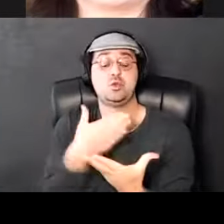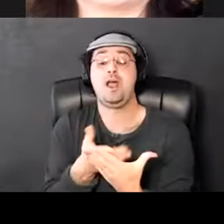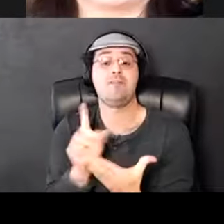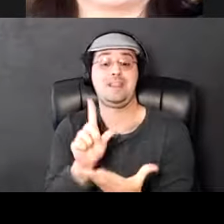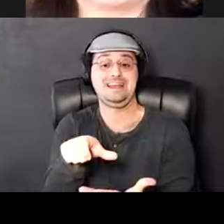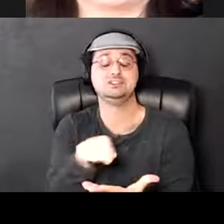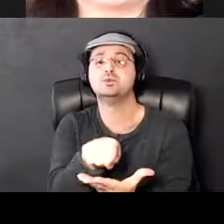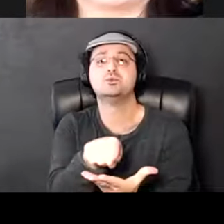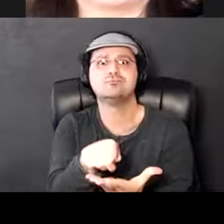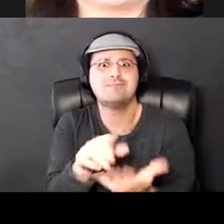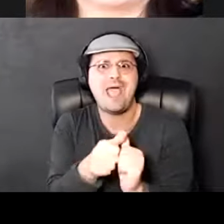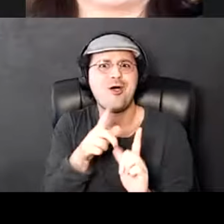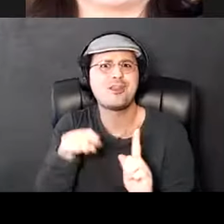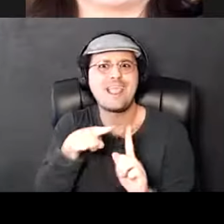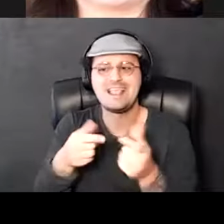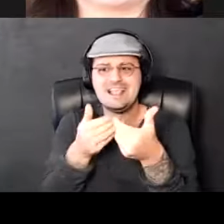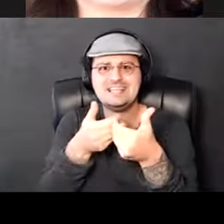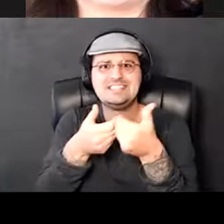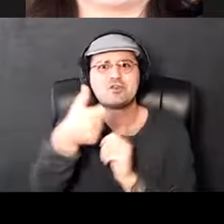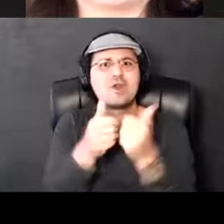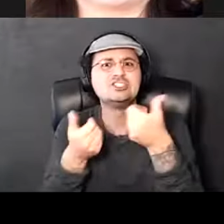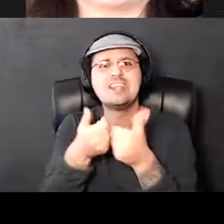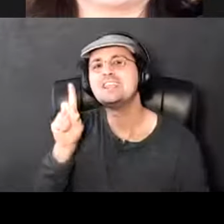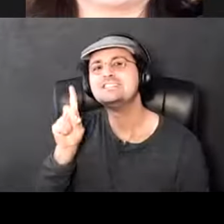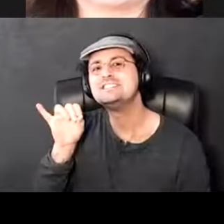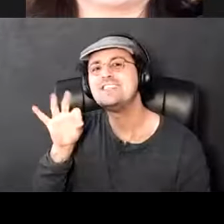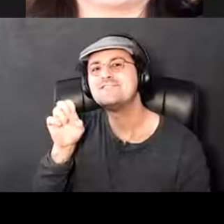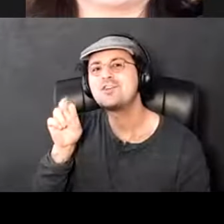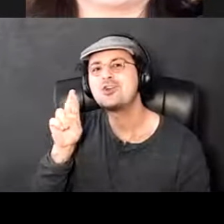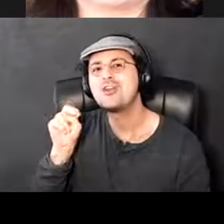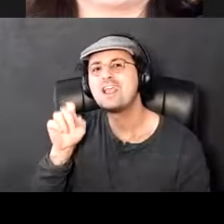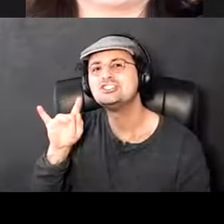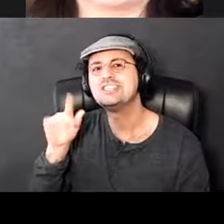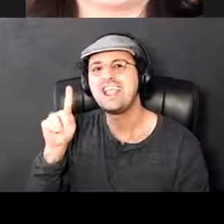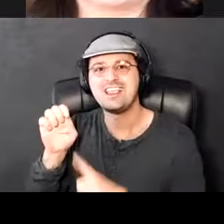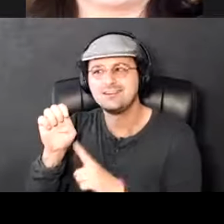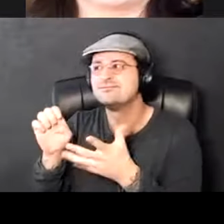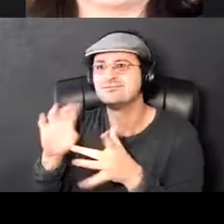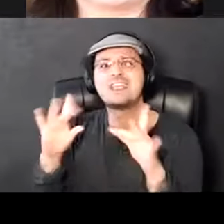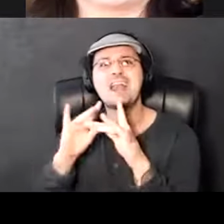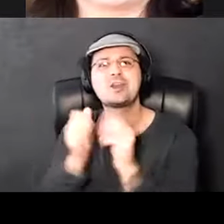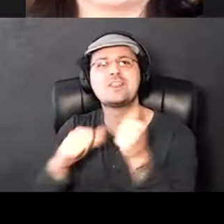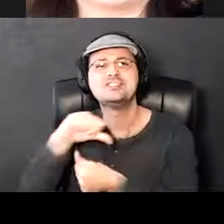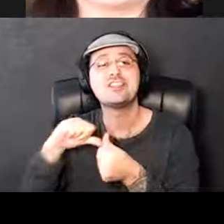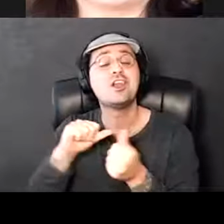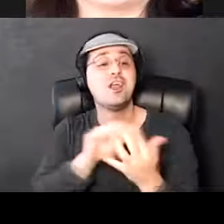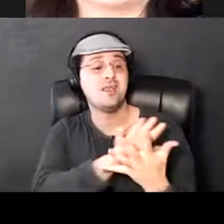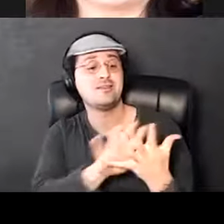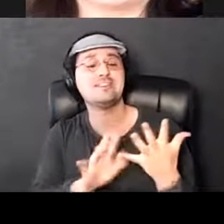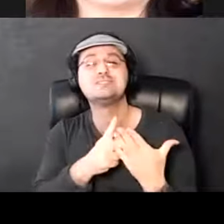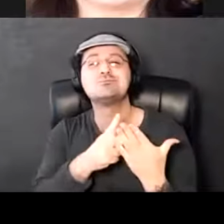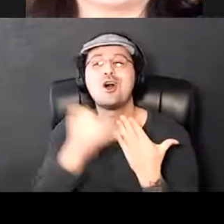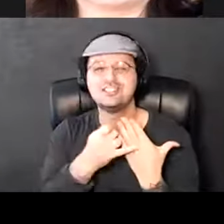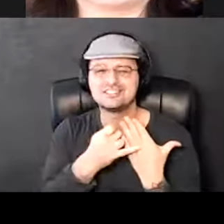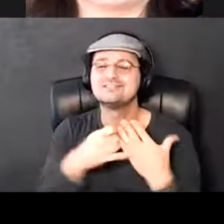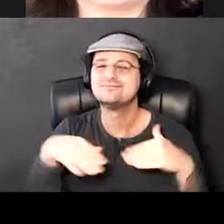they differentiate and take on their final shapes and connect with each other. So these projects were really spearheaded in the lab by